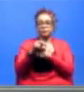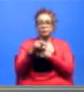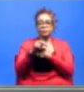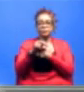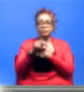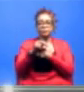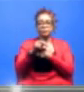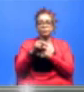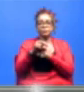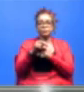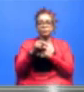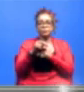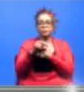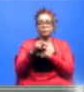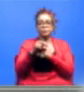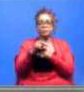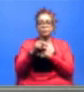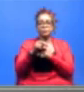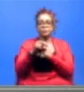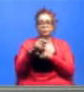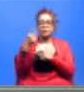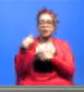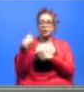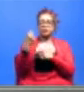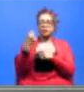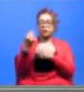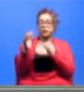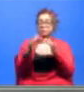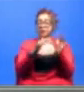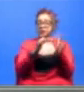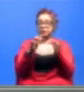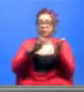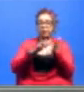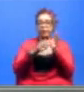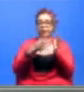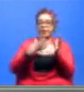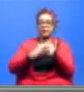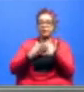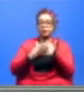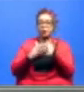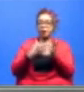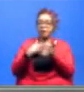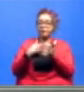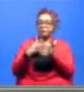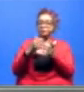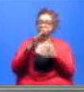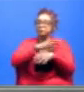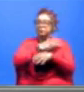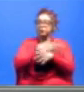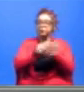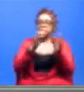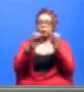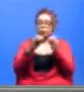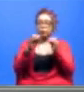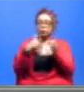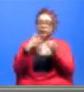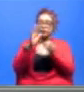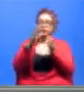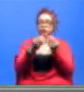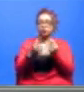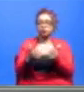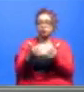A common thread in these recent debates is the Council's growing incapacity to enforce its